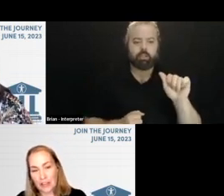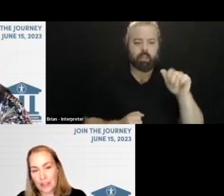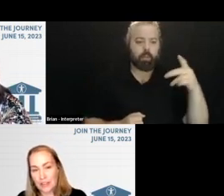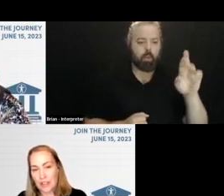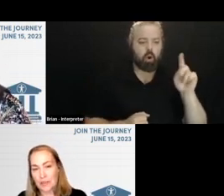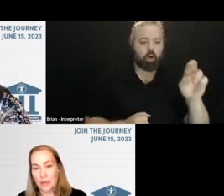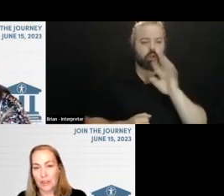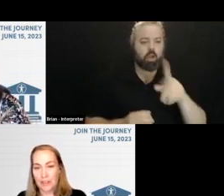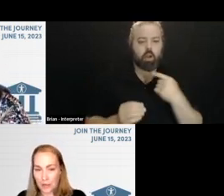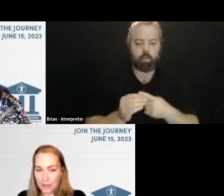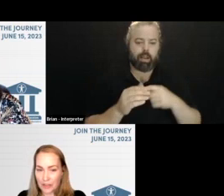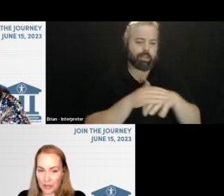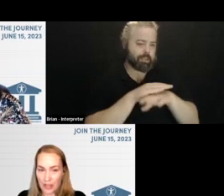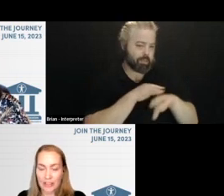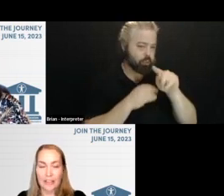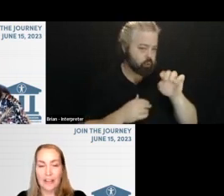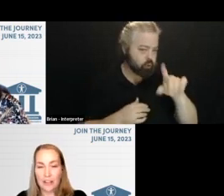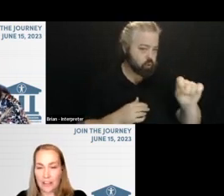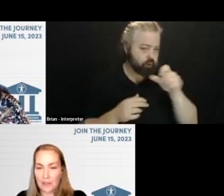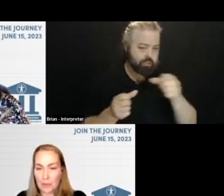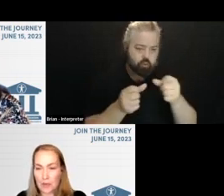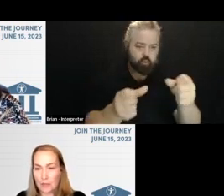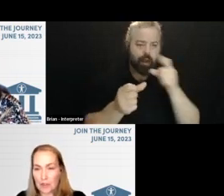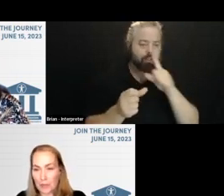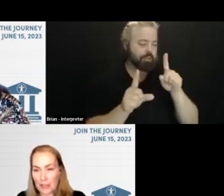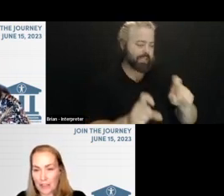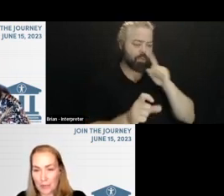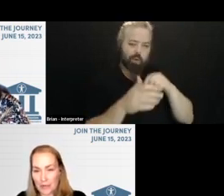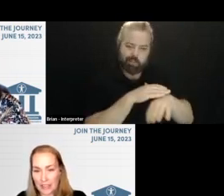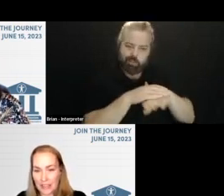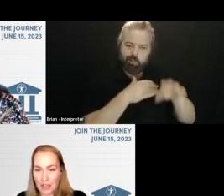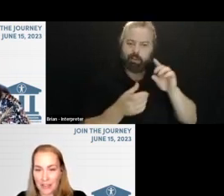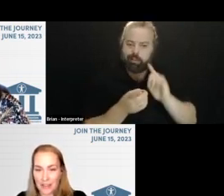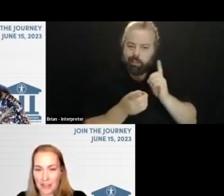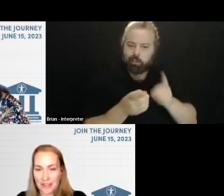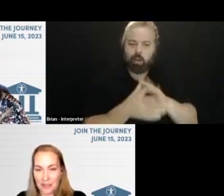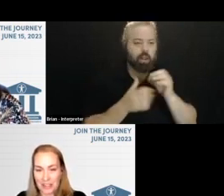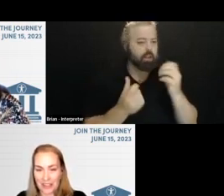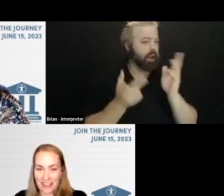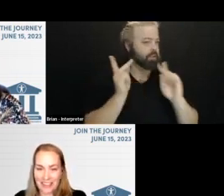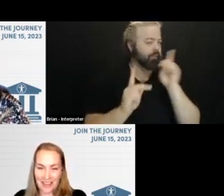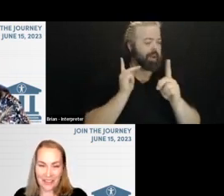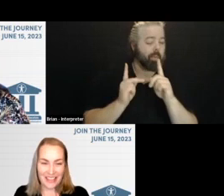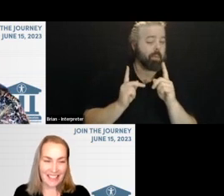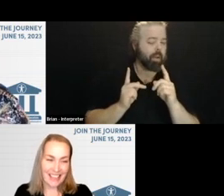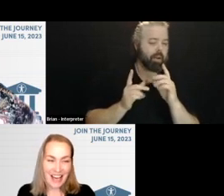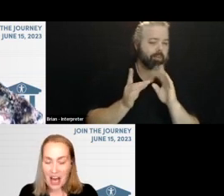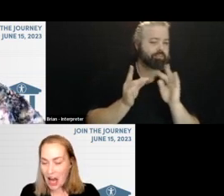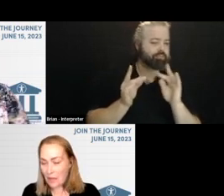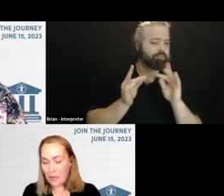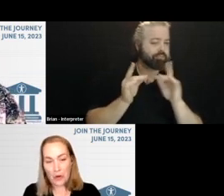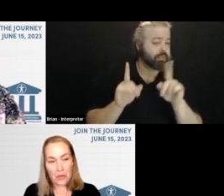and strategies to test for accessible digital content. Lots of people have been dropping hints about testing all day long, so she's got a lot to cover, I